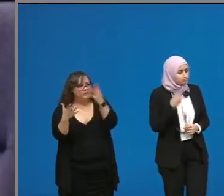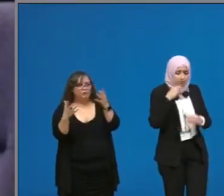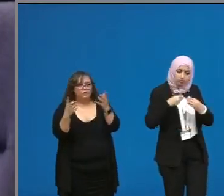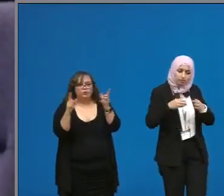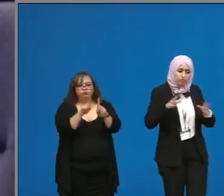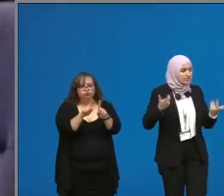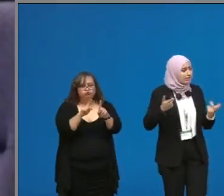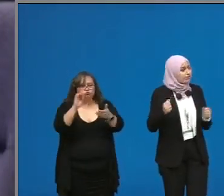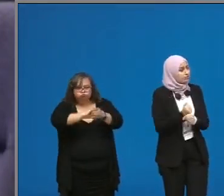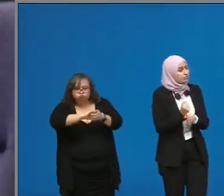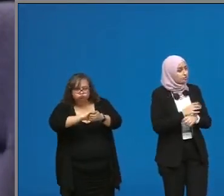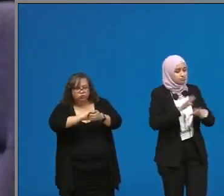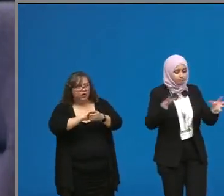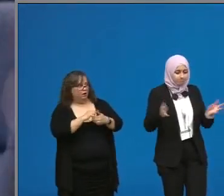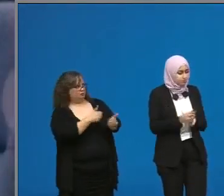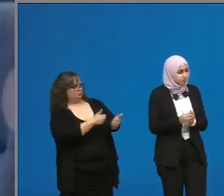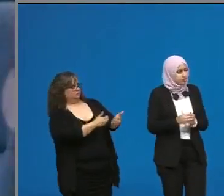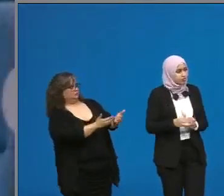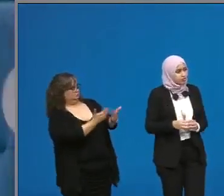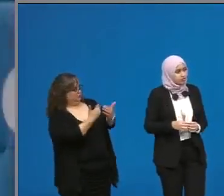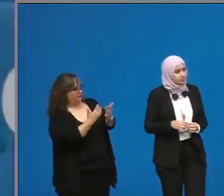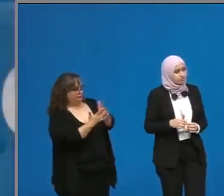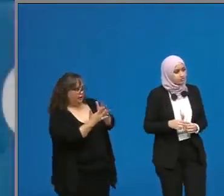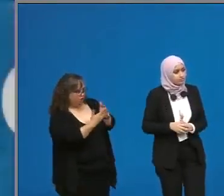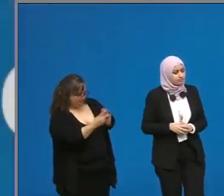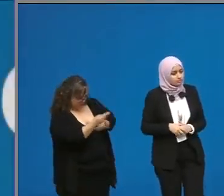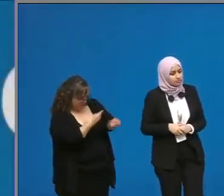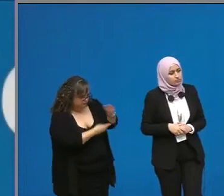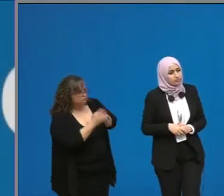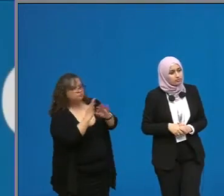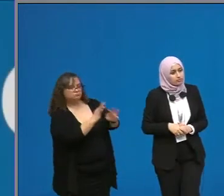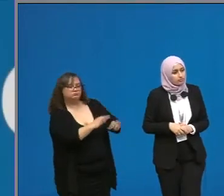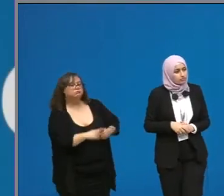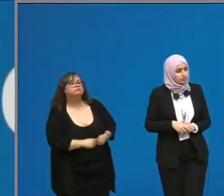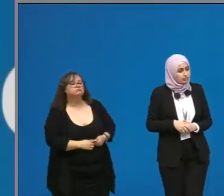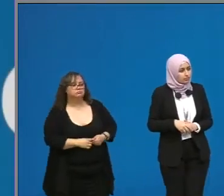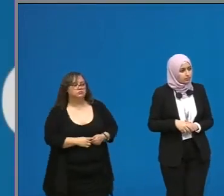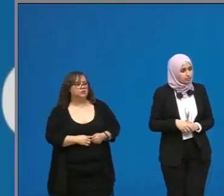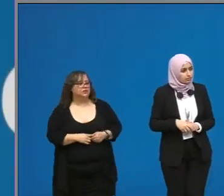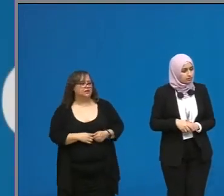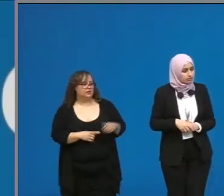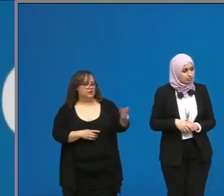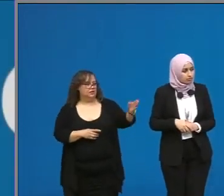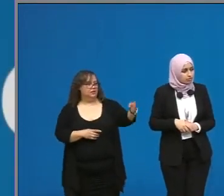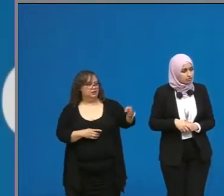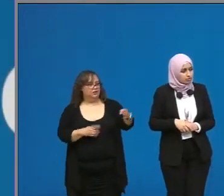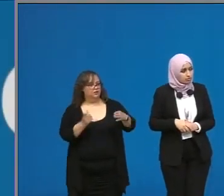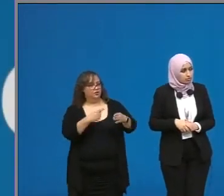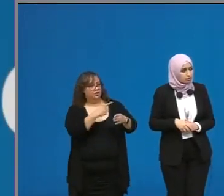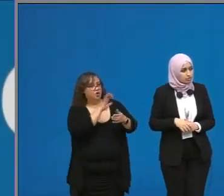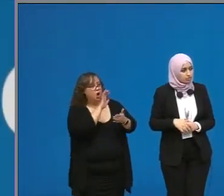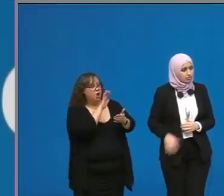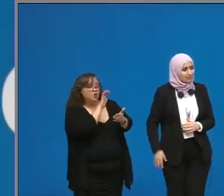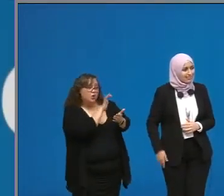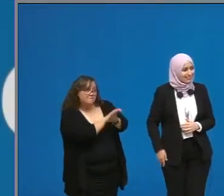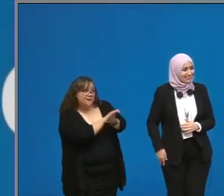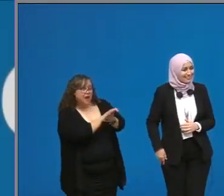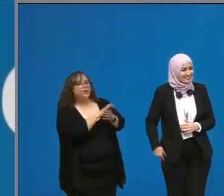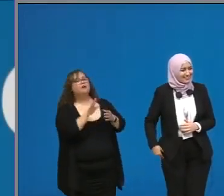this. So Of course, we're always... I'll give you my contact number. Yes, please, thank you. She has a question. Are you married, and how old are you?